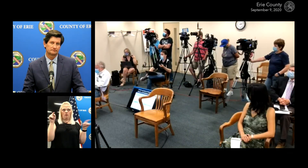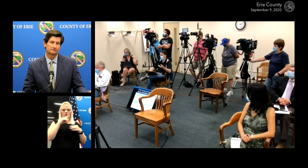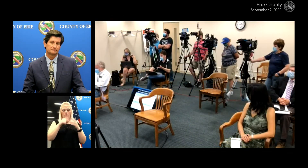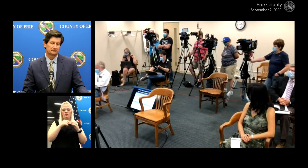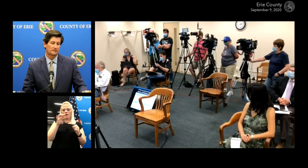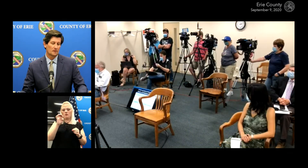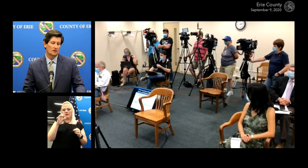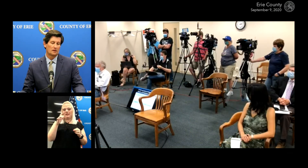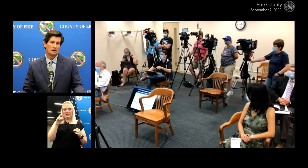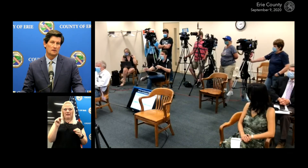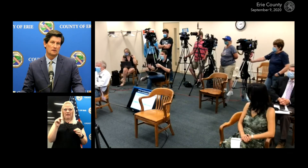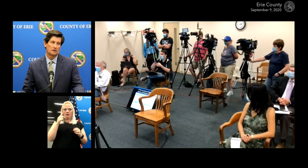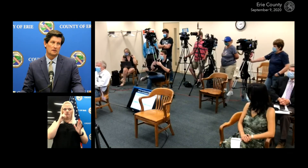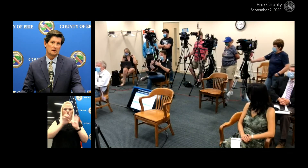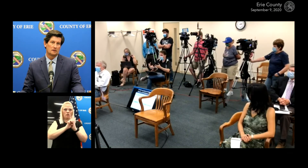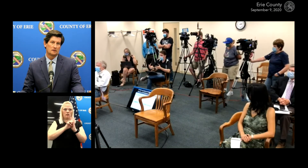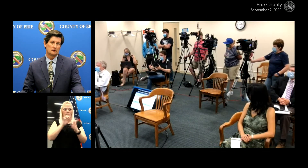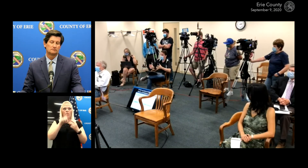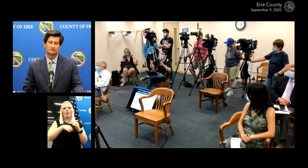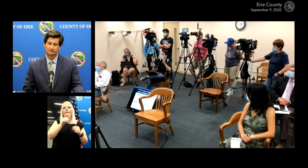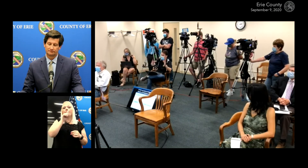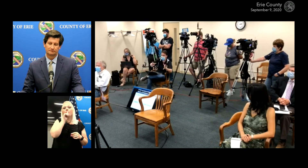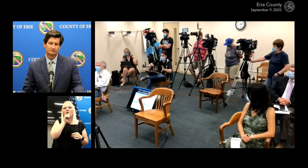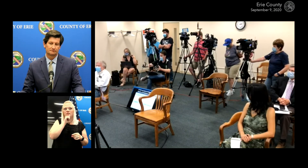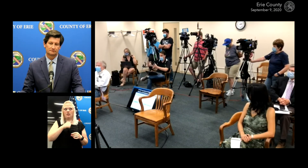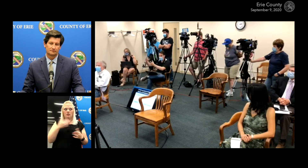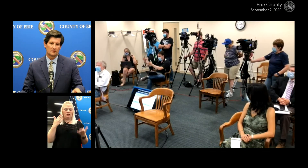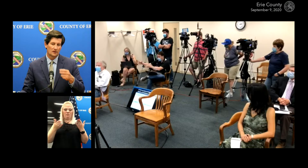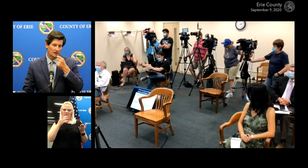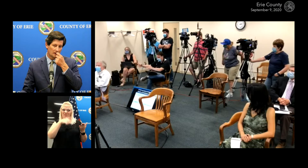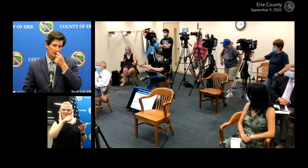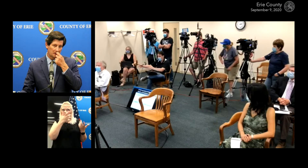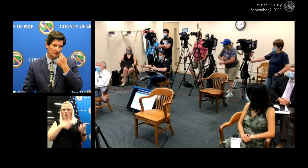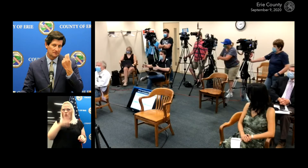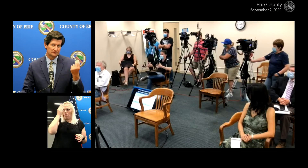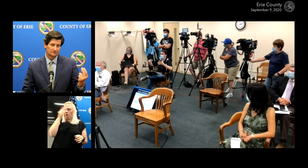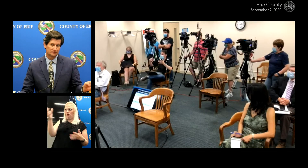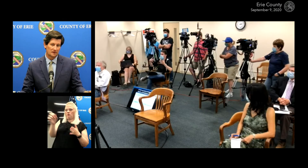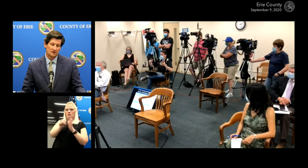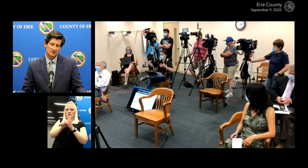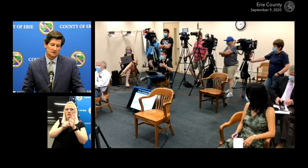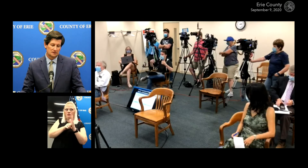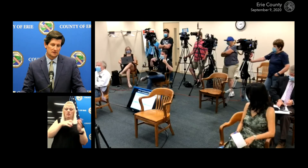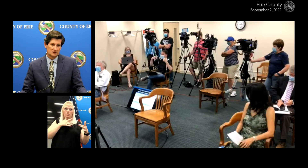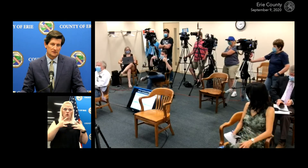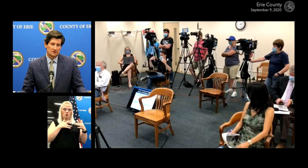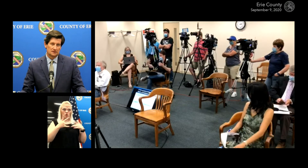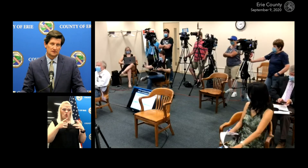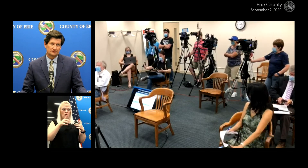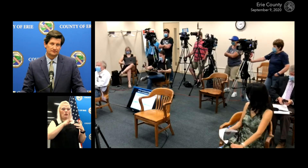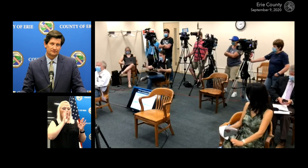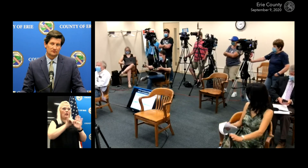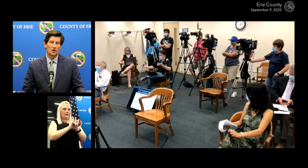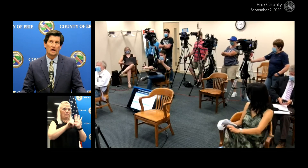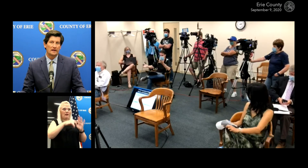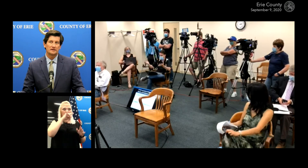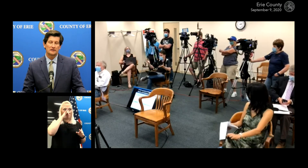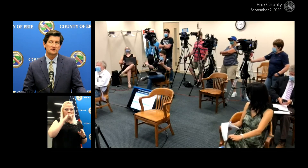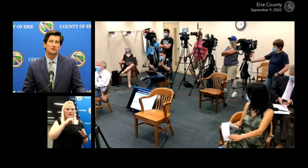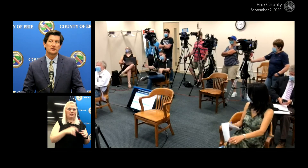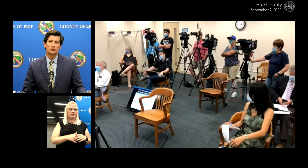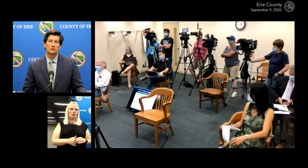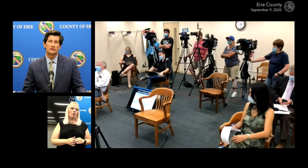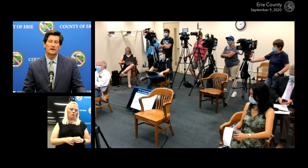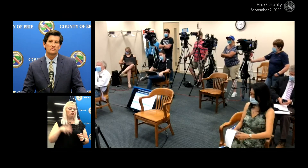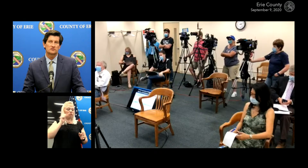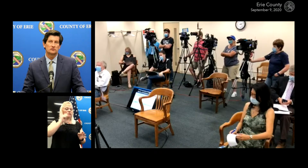case, for example, about privacy. They might not want to give the state the information out of concerns that they would identify the kids. Well, I